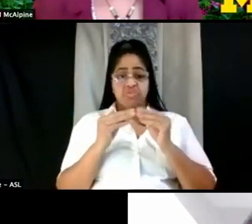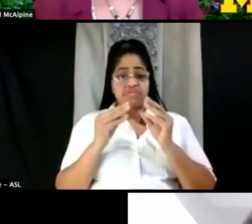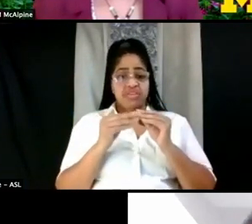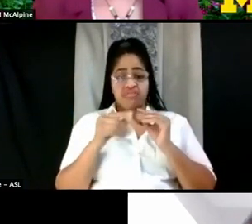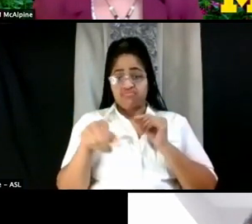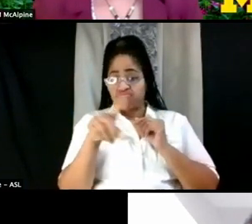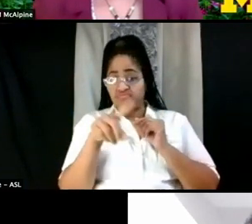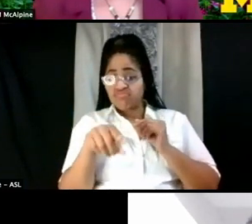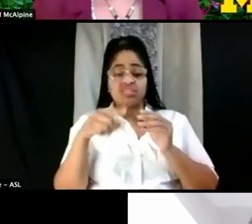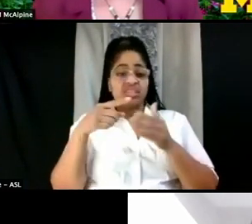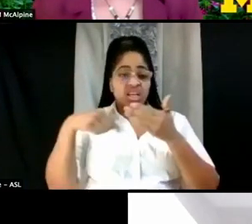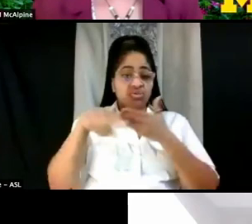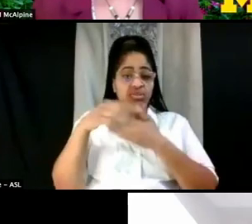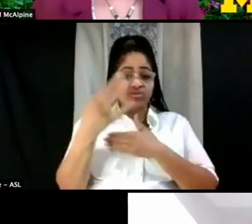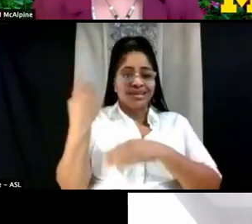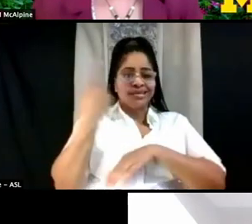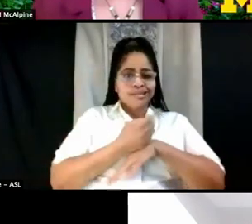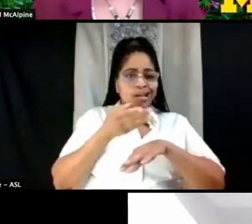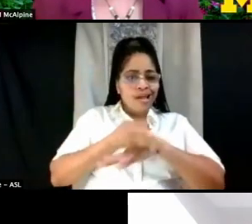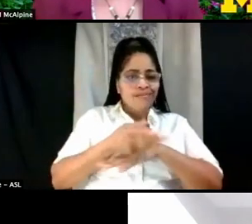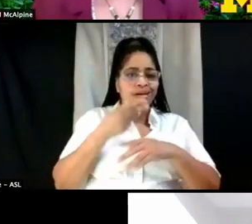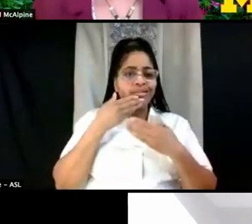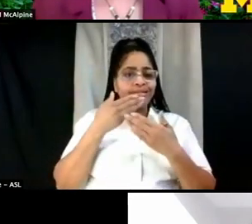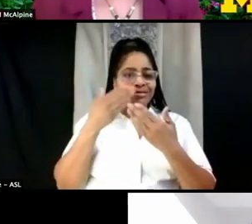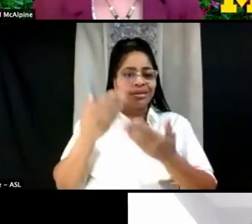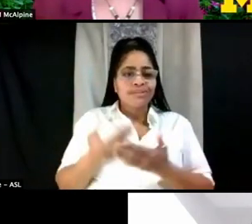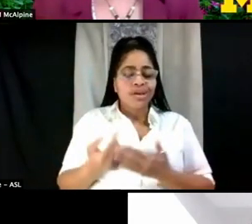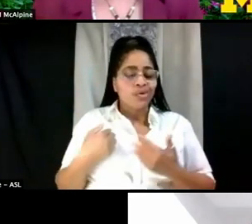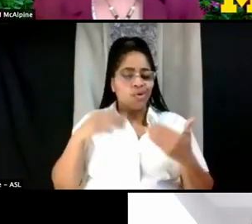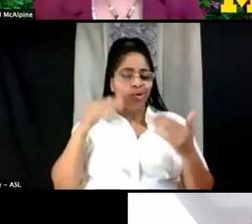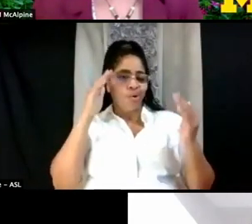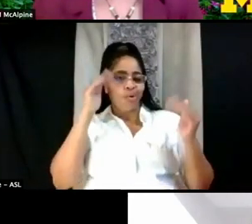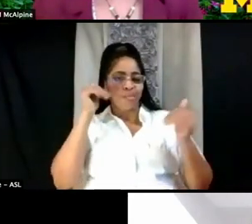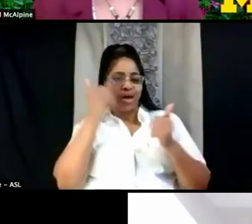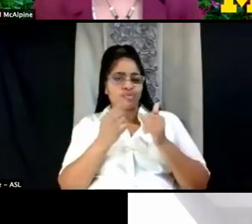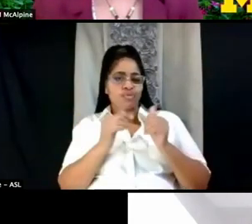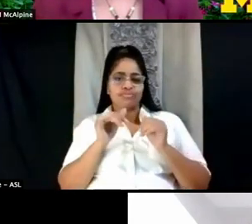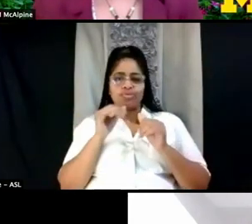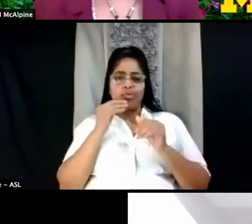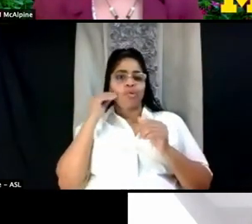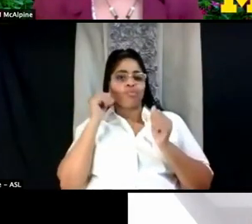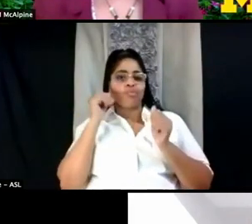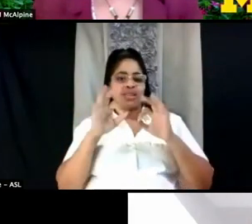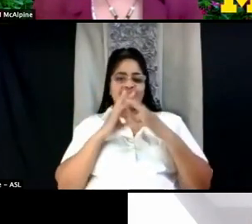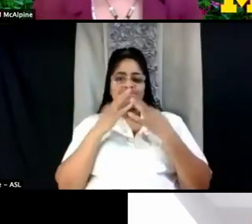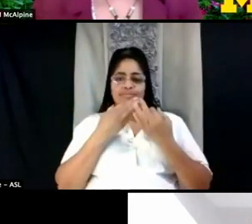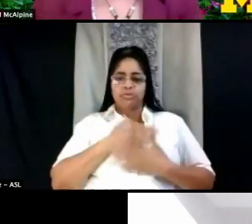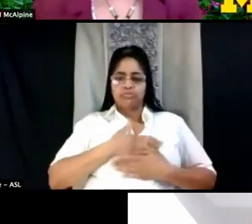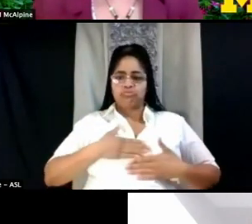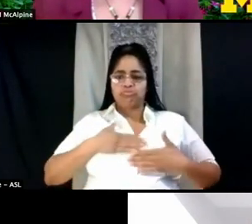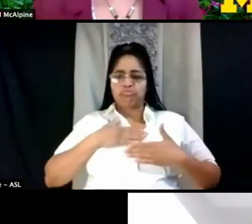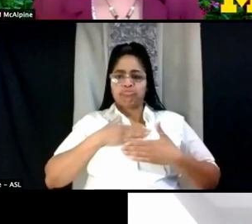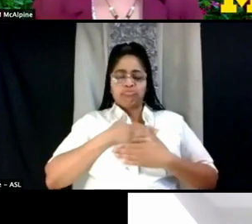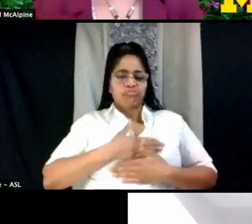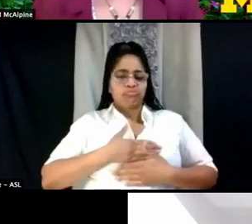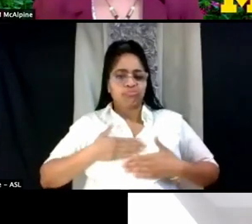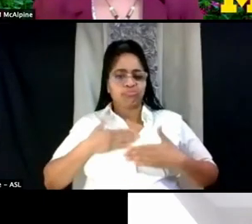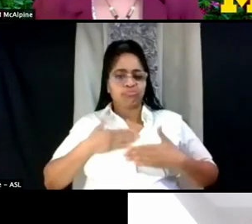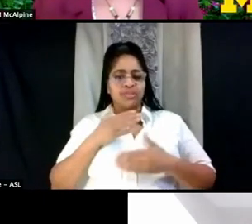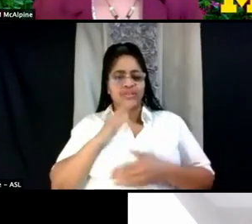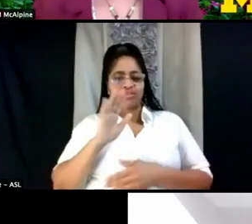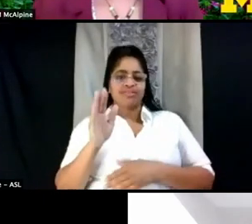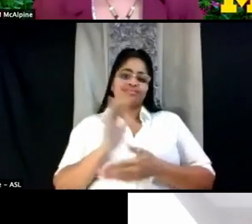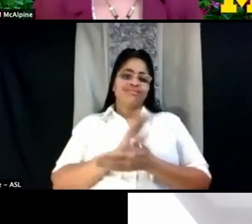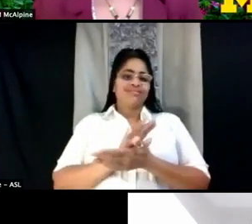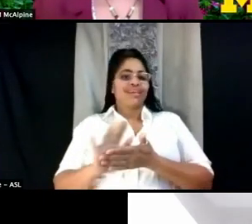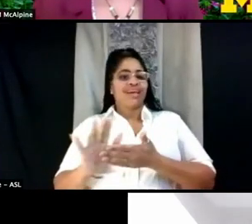the day after Thanksgiving when we hope everyone is home and with family and enjoying a nice long weekend. We'll resume